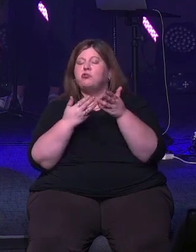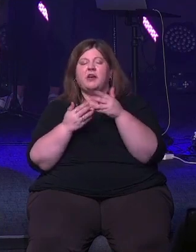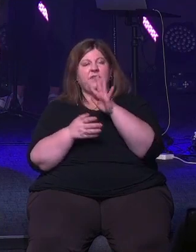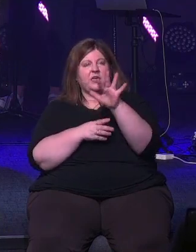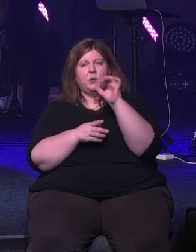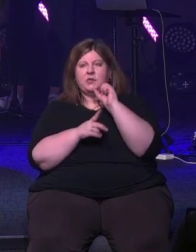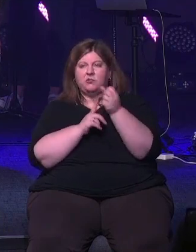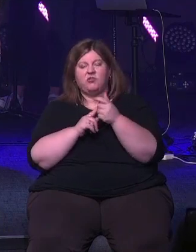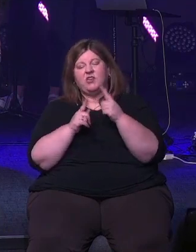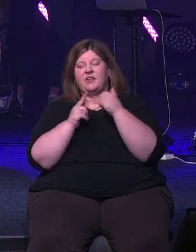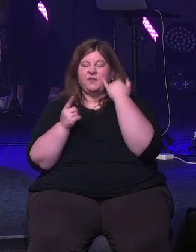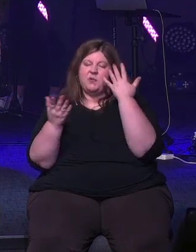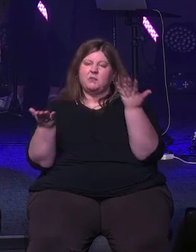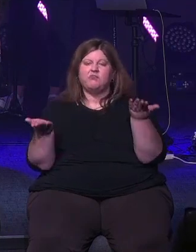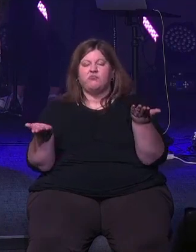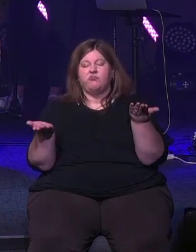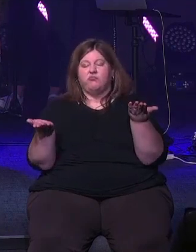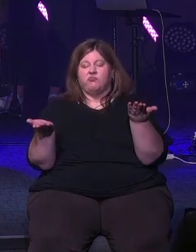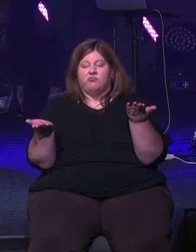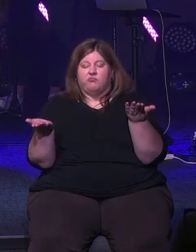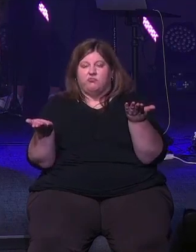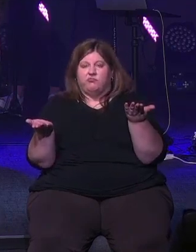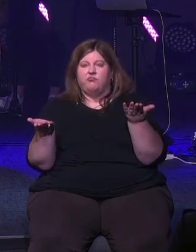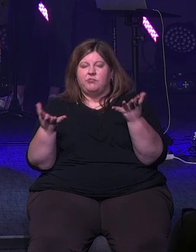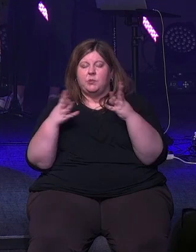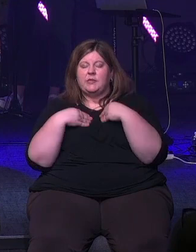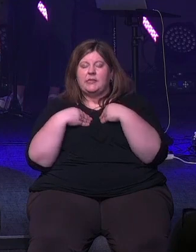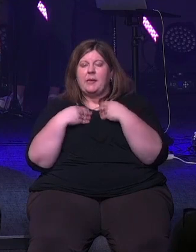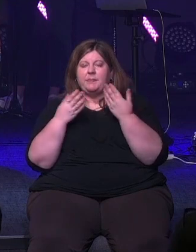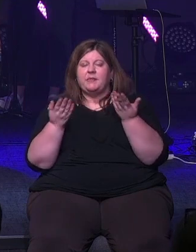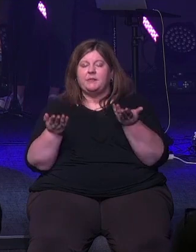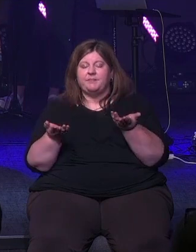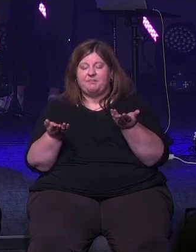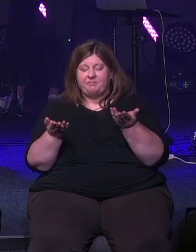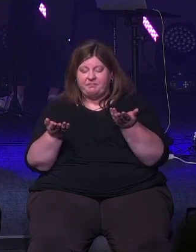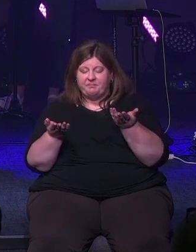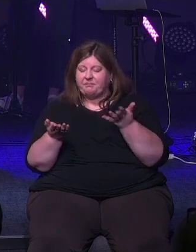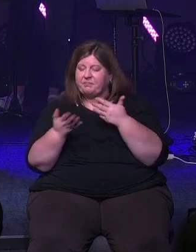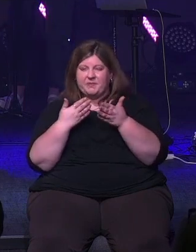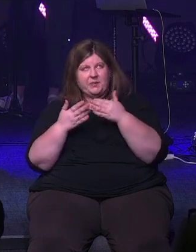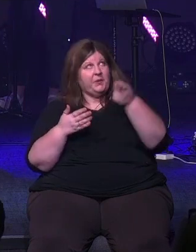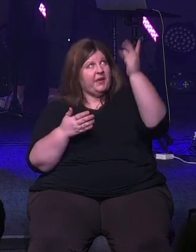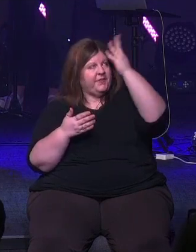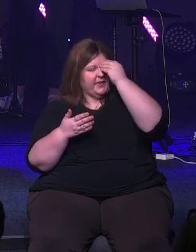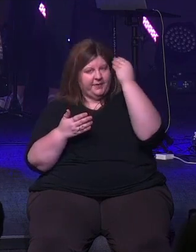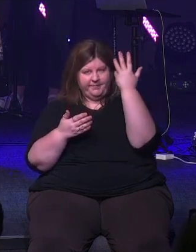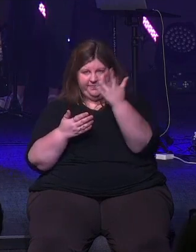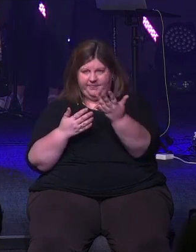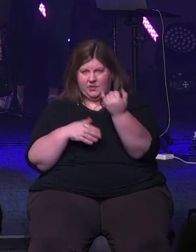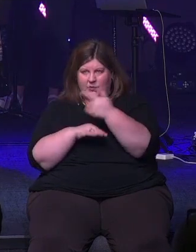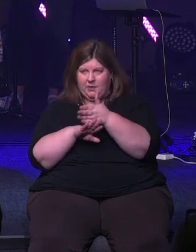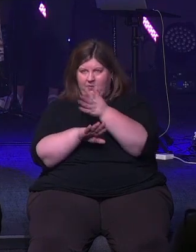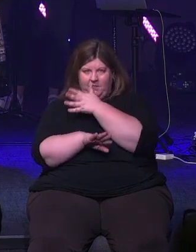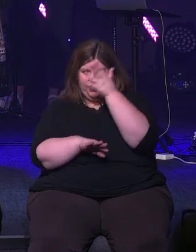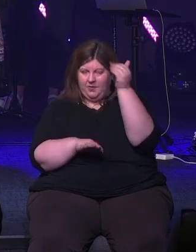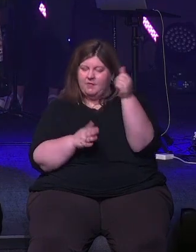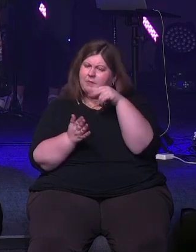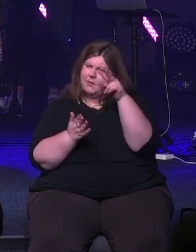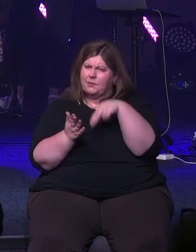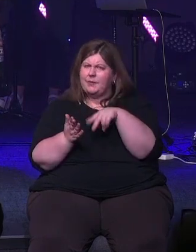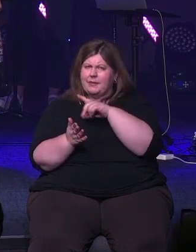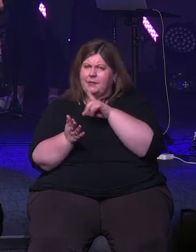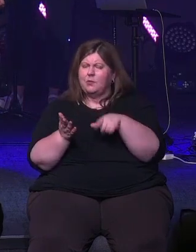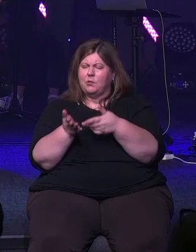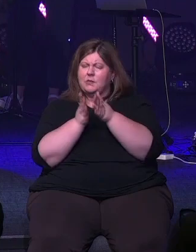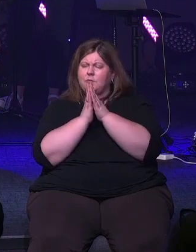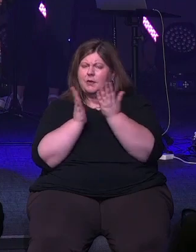want to hold your hands like this, just in a posture of reception, just to receive whatever it is that God has for you today before you head out. Let me read this